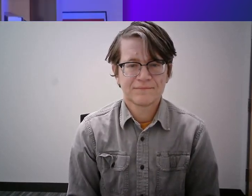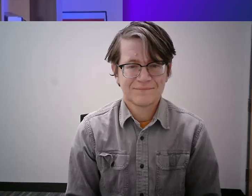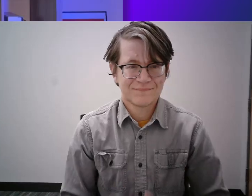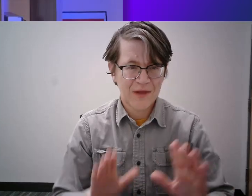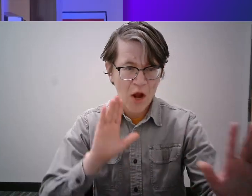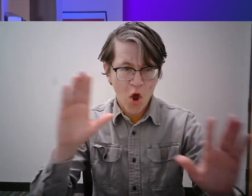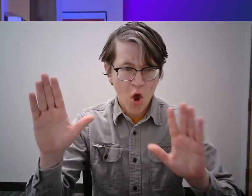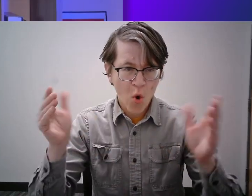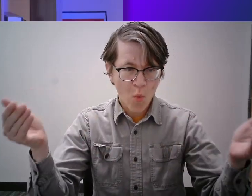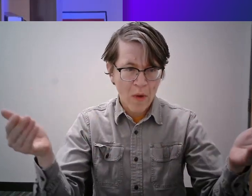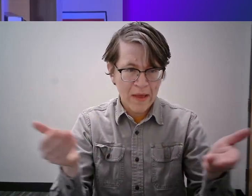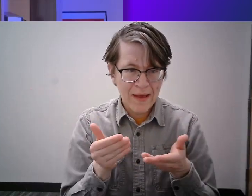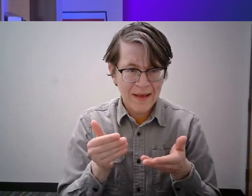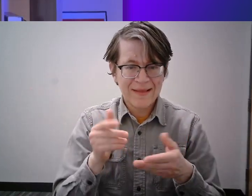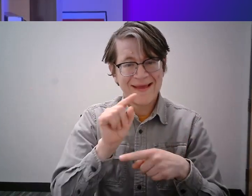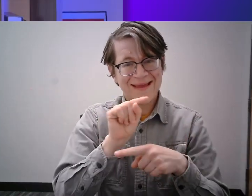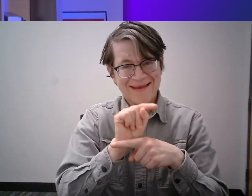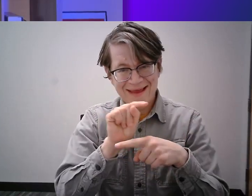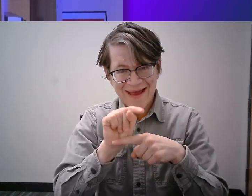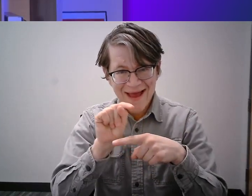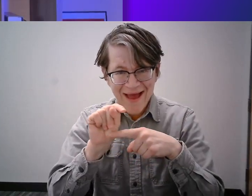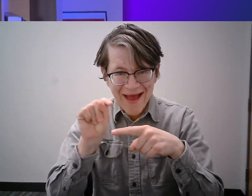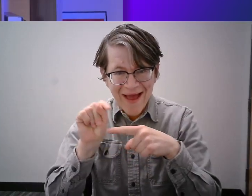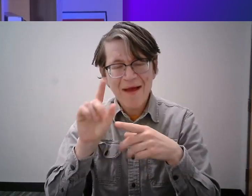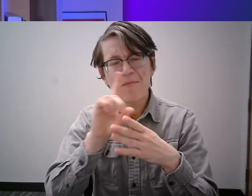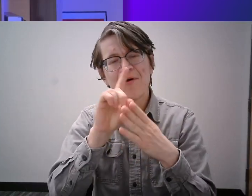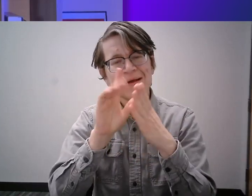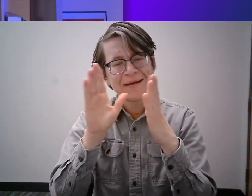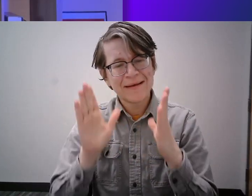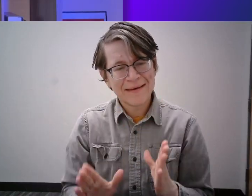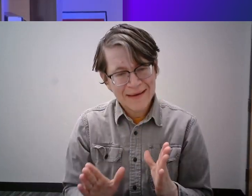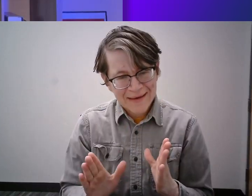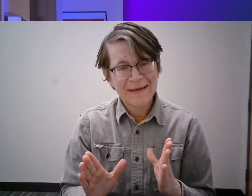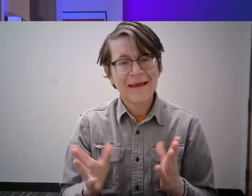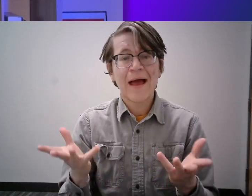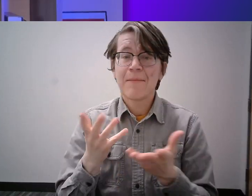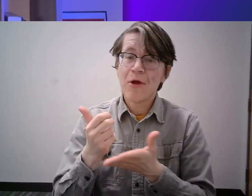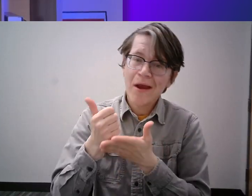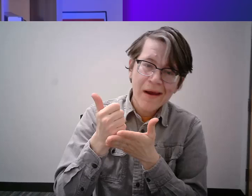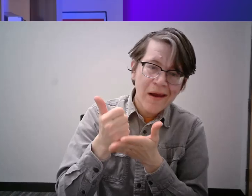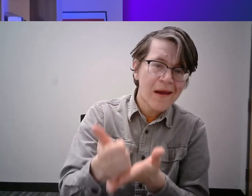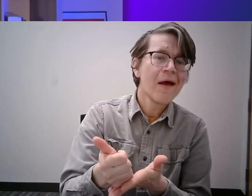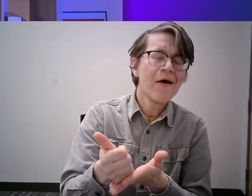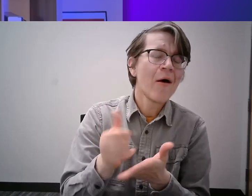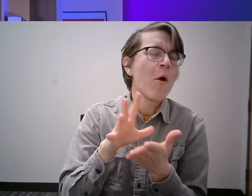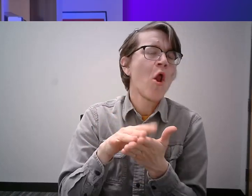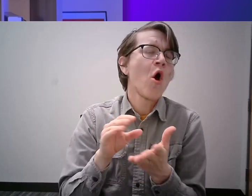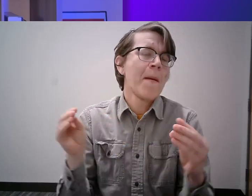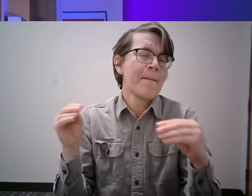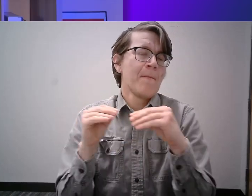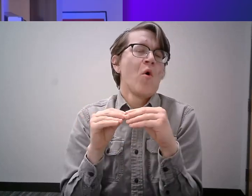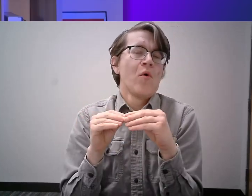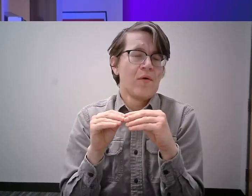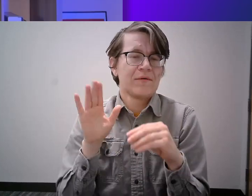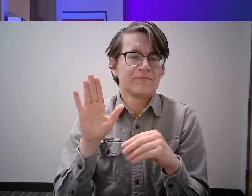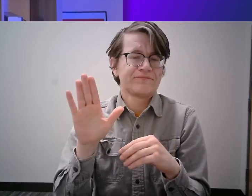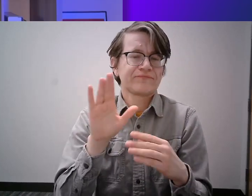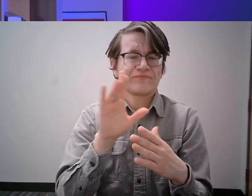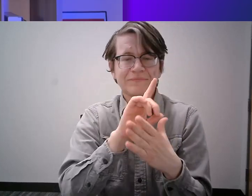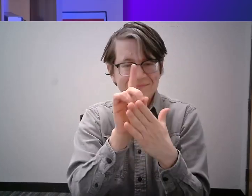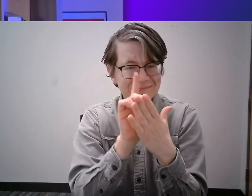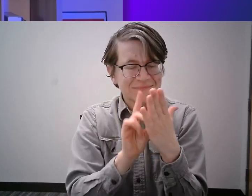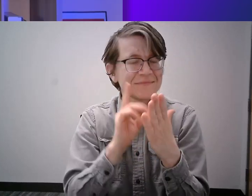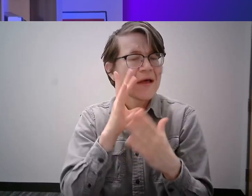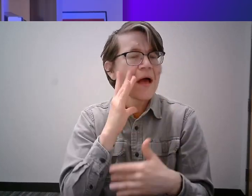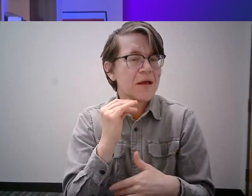Hello and welcome, typography enthusiasts. My name is Oliver Schöndorfer, here to help you get the most out of your digital design